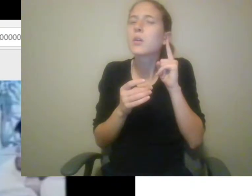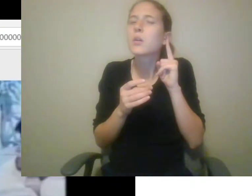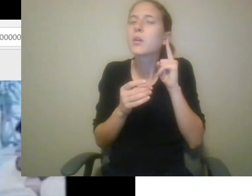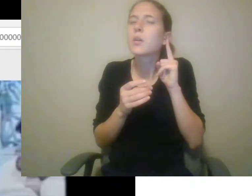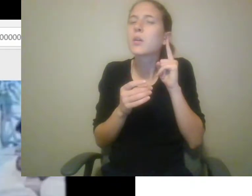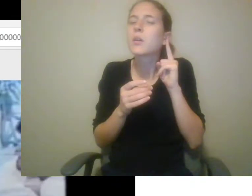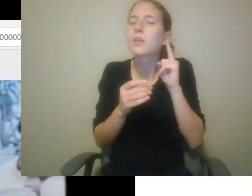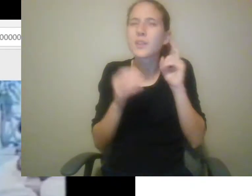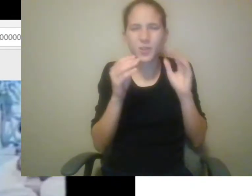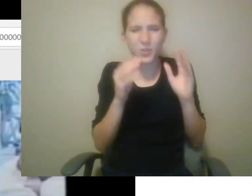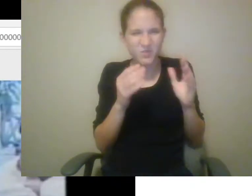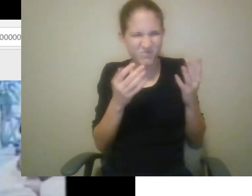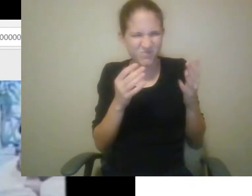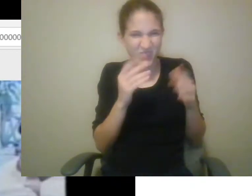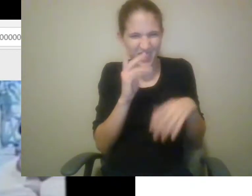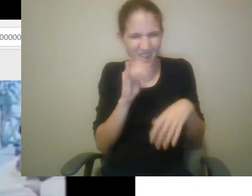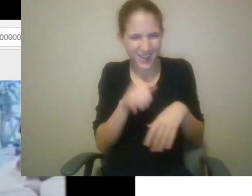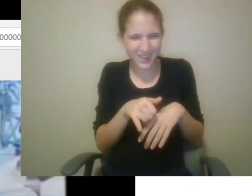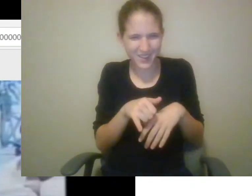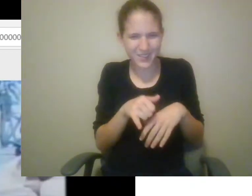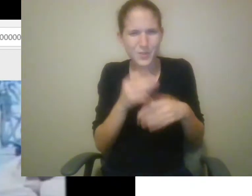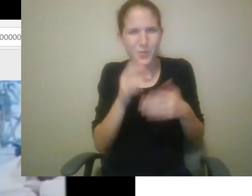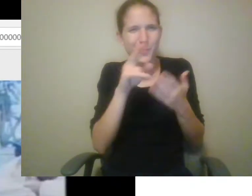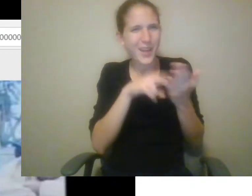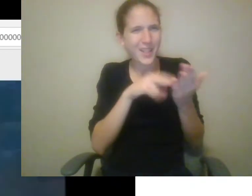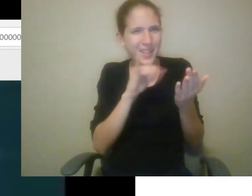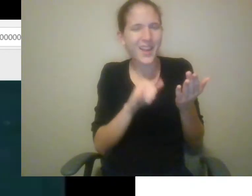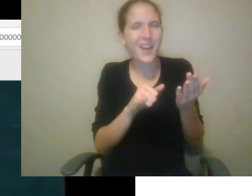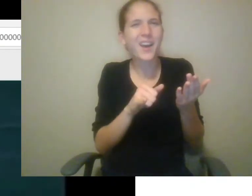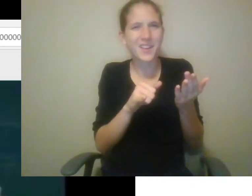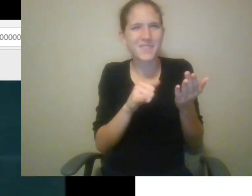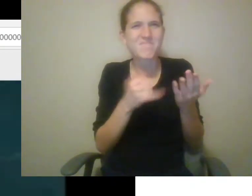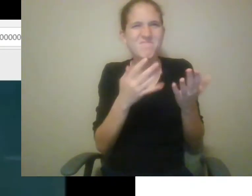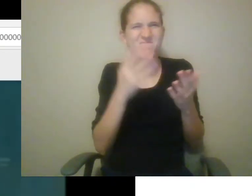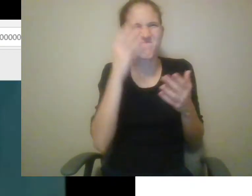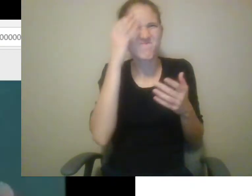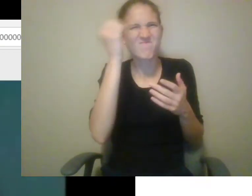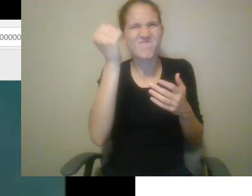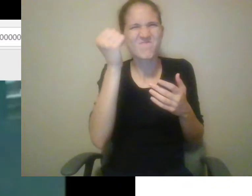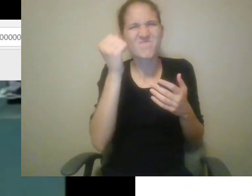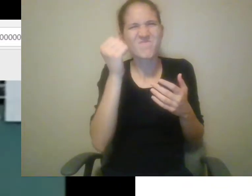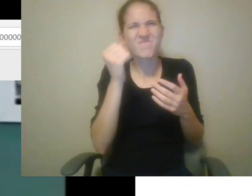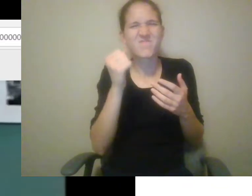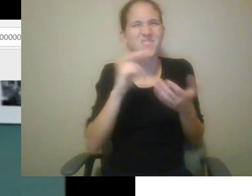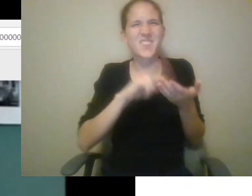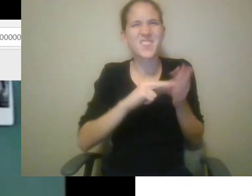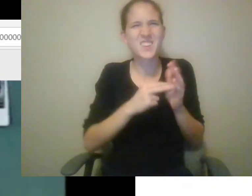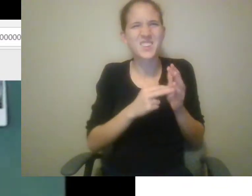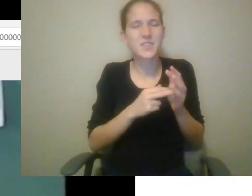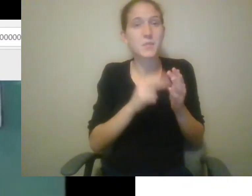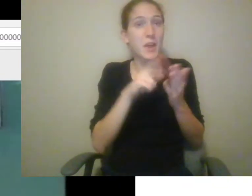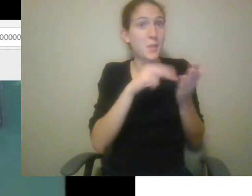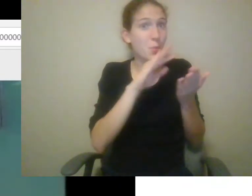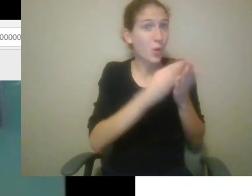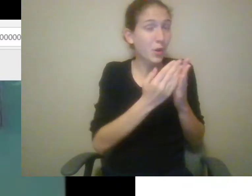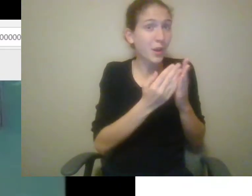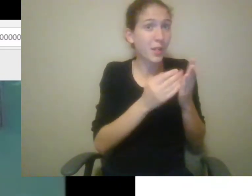You read that somewhere. He's got a good memory, though. He's got a real good memory. Let's write that down.